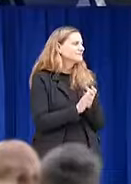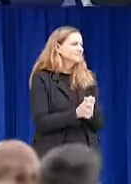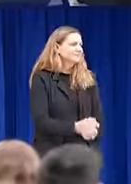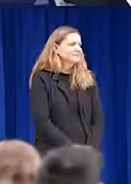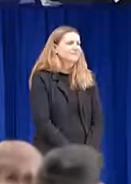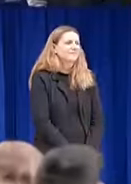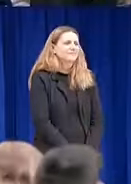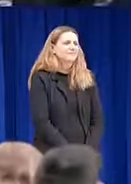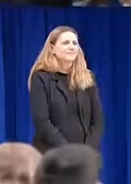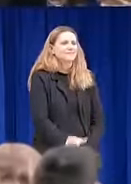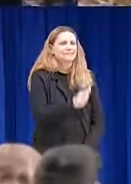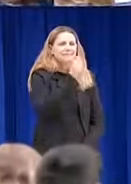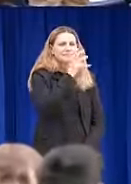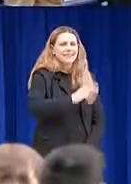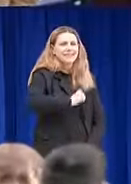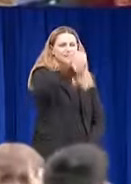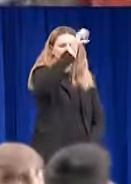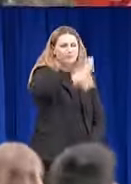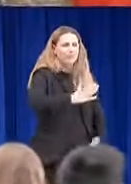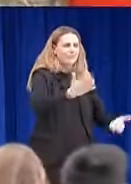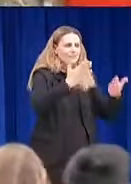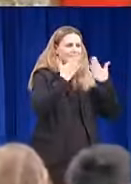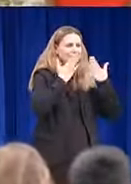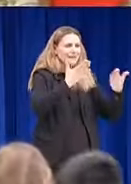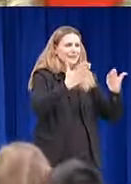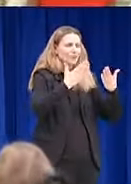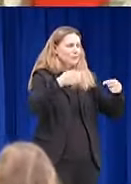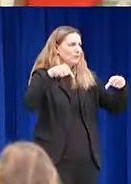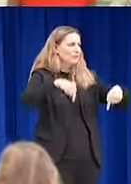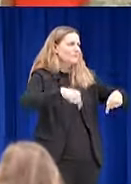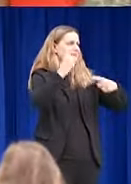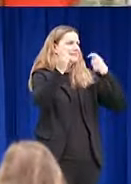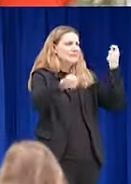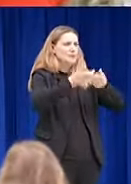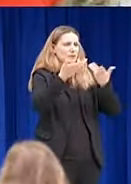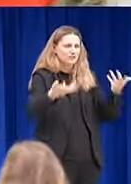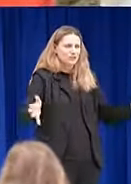Thank you, ladies and gentlemen. This concludes today's ceremony. Please